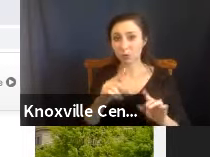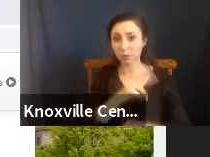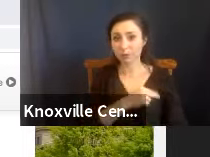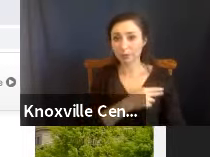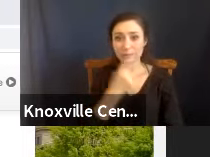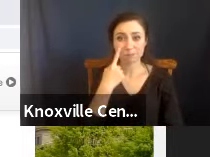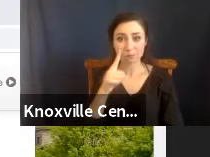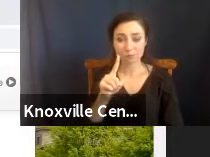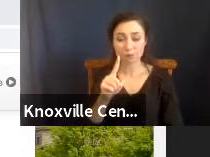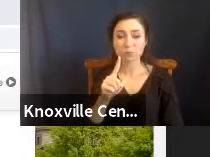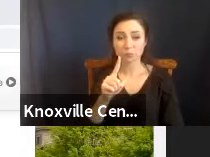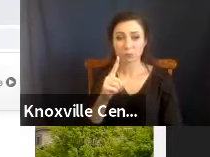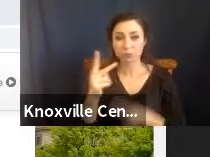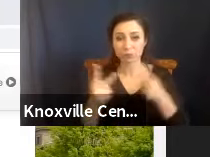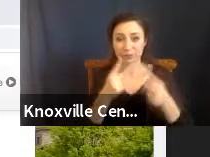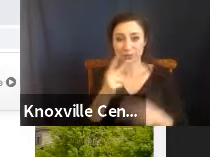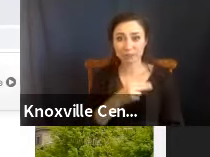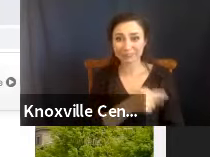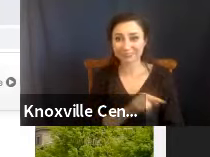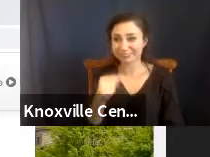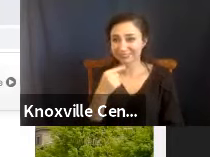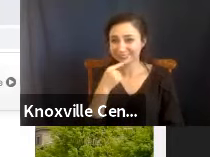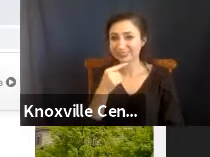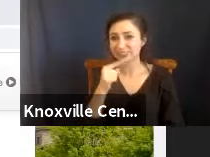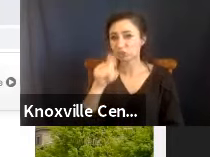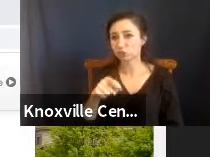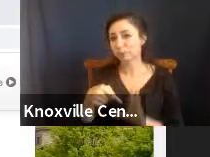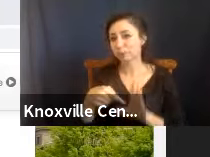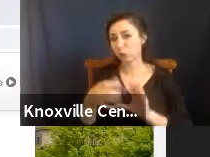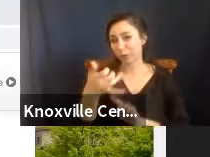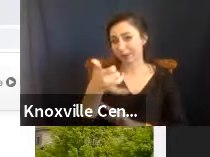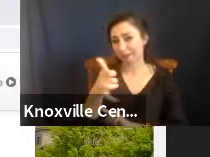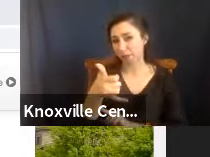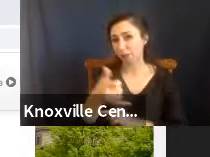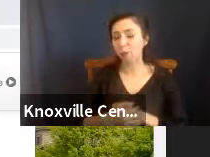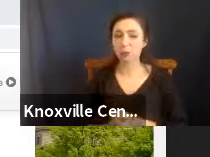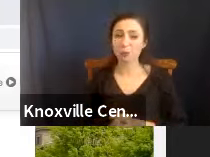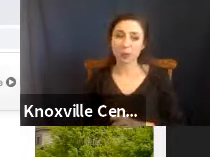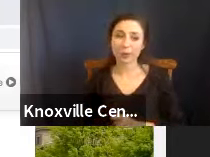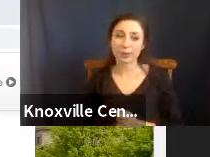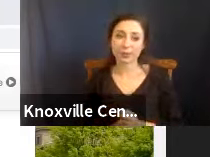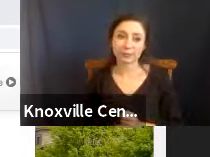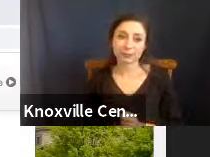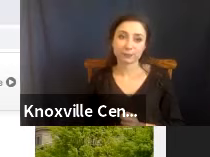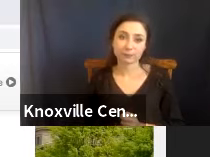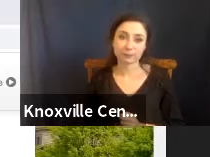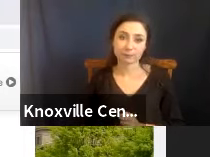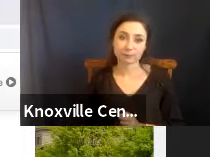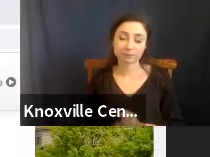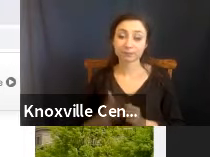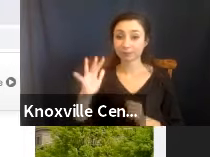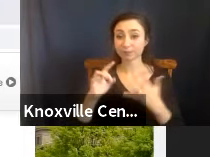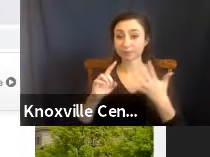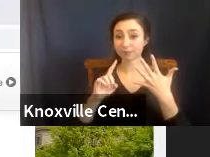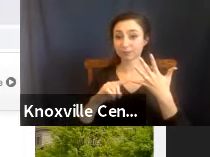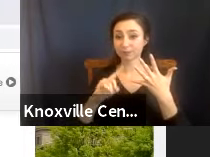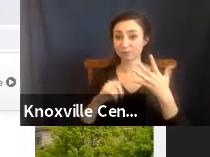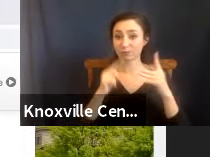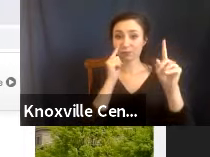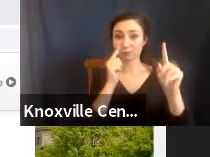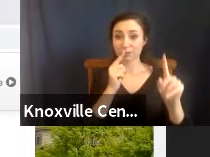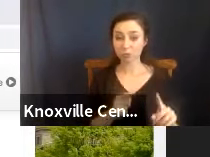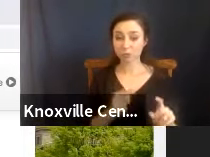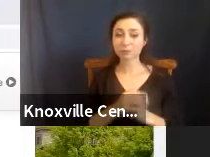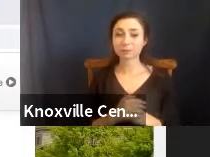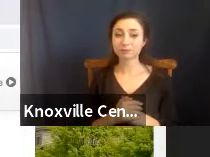speaking with our hospital partners, they stated their benchmark should be represented as yellow. Our 5th benchmark, sustained or